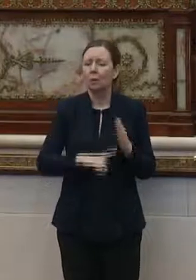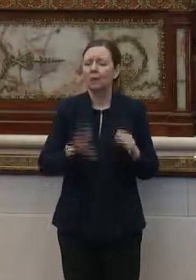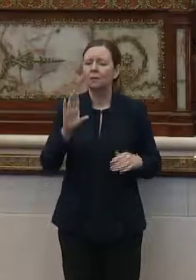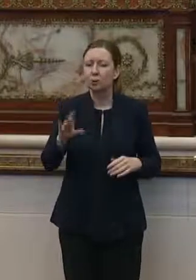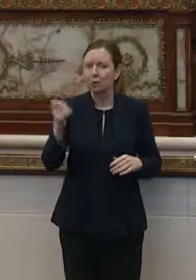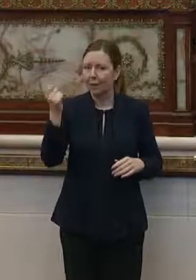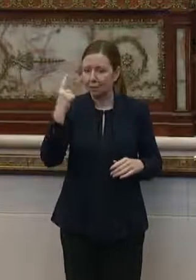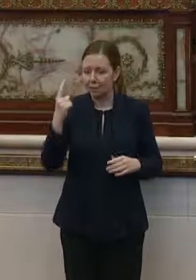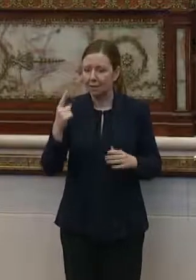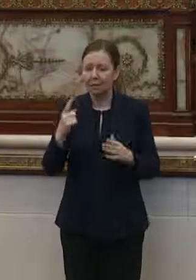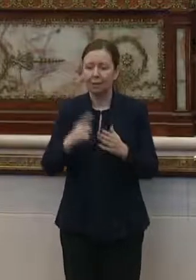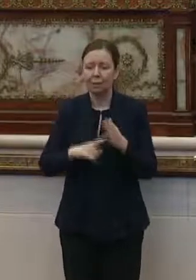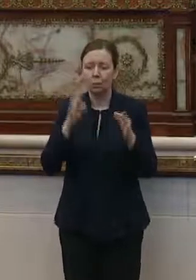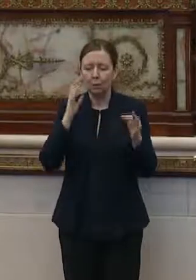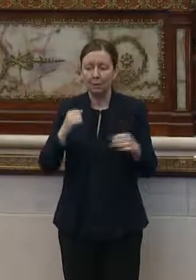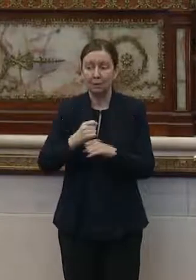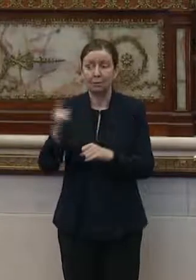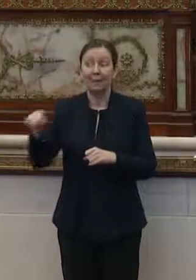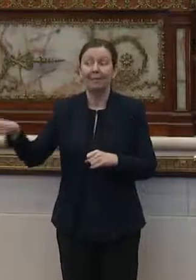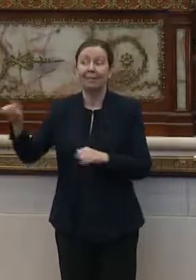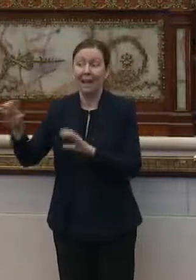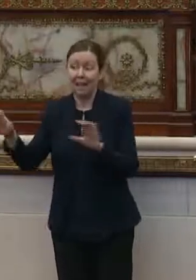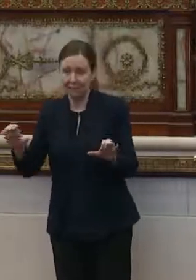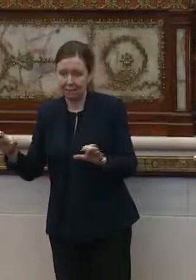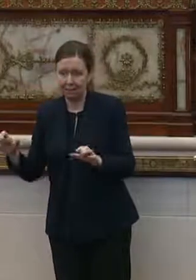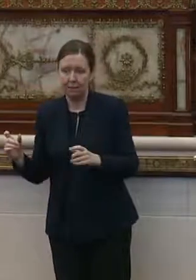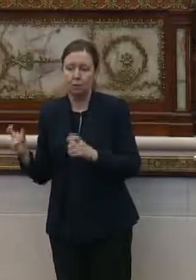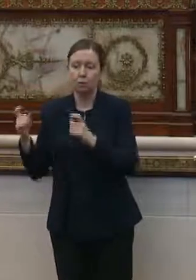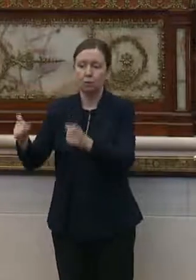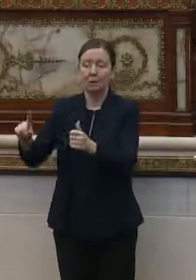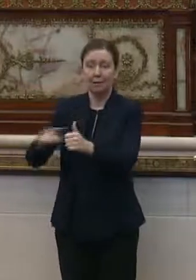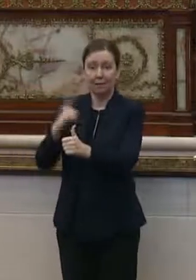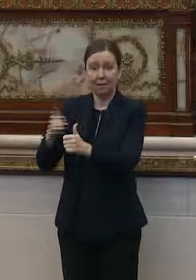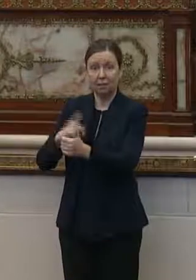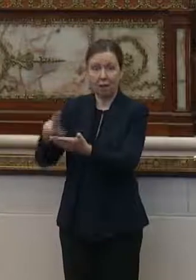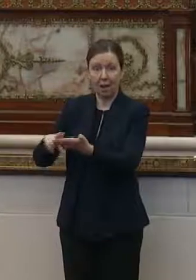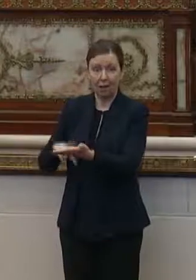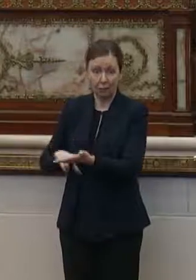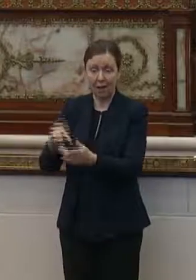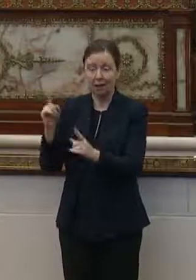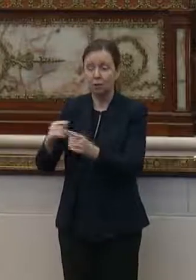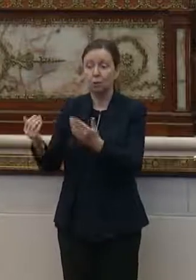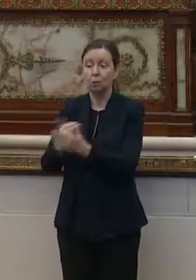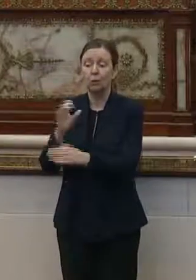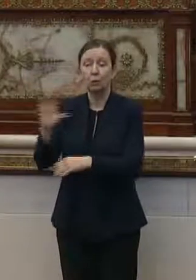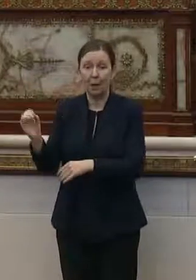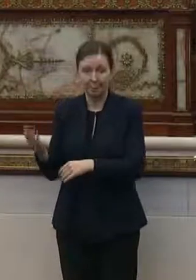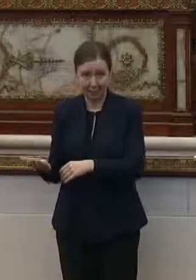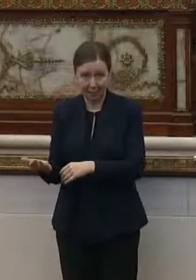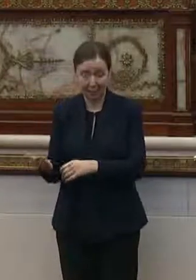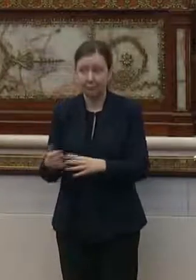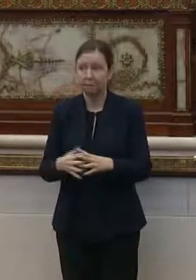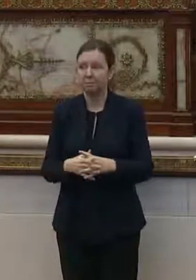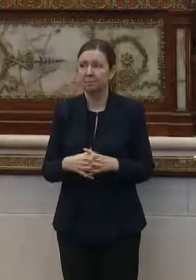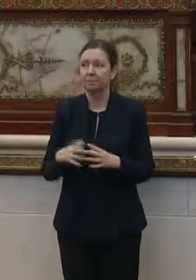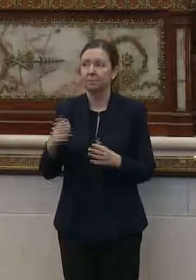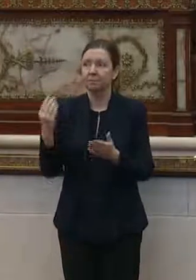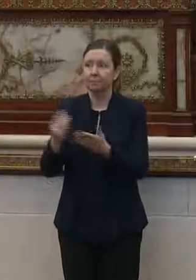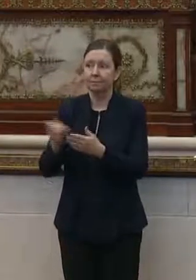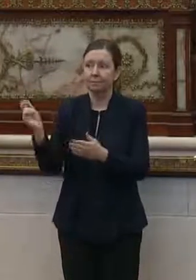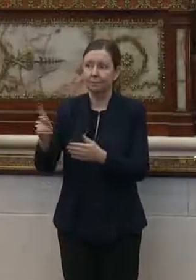of what decision-making they did to give the initial contract to a new company and reimburse